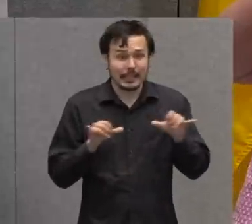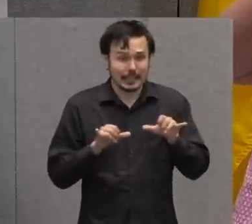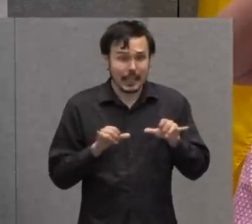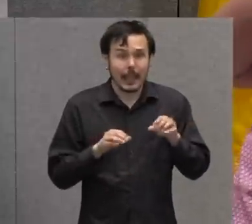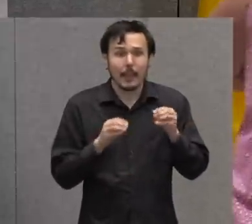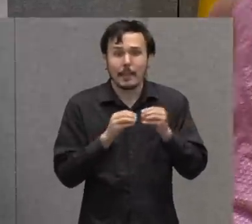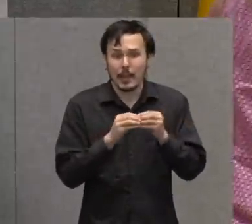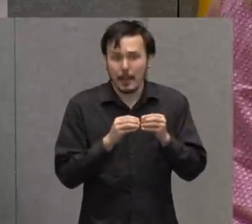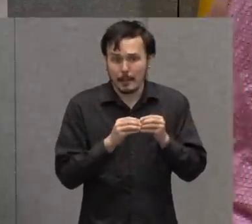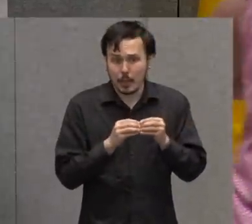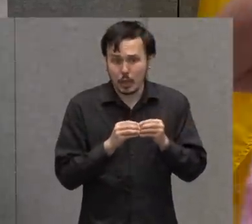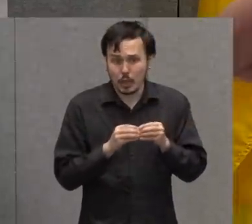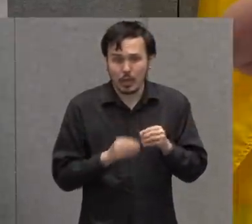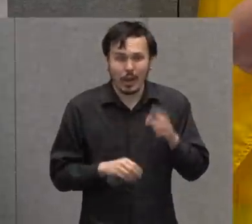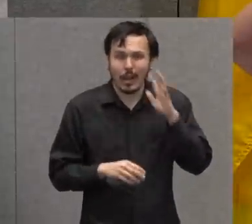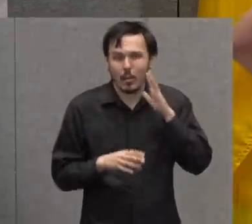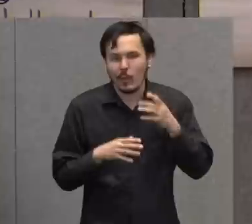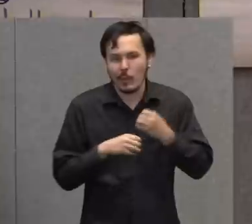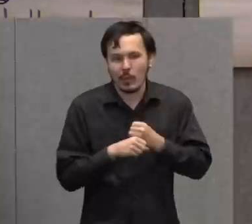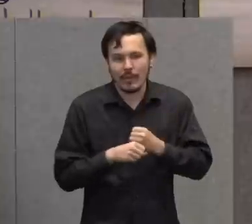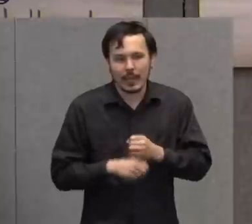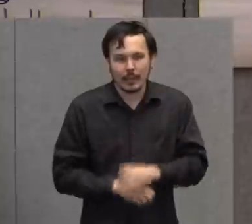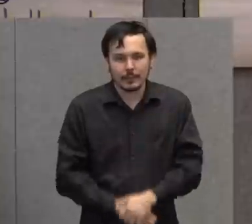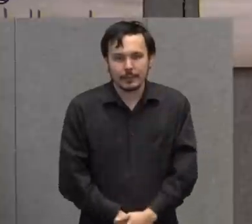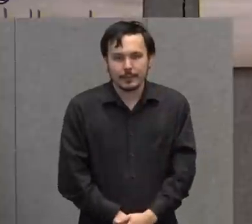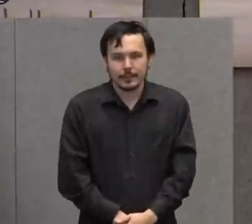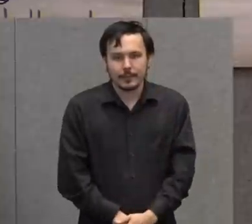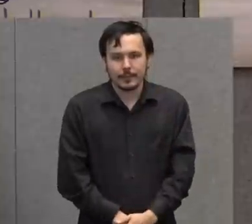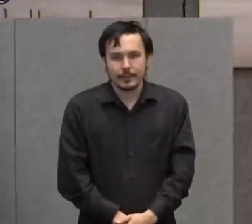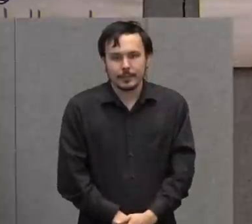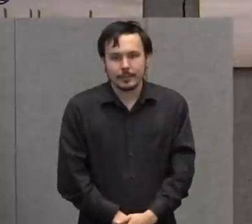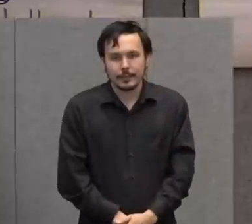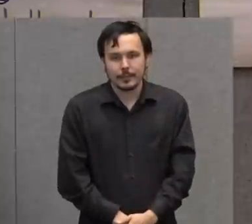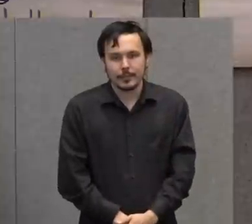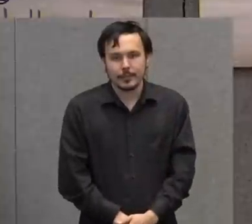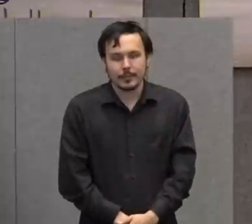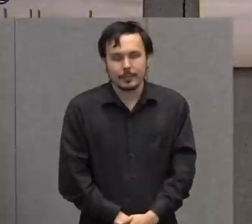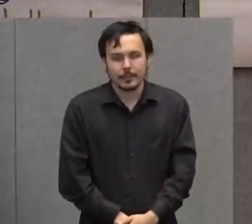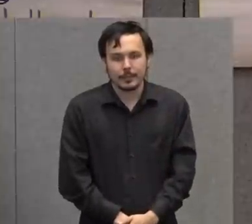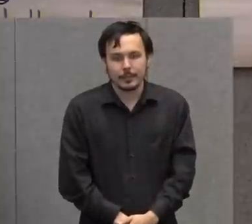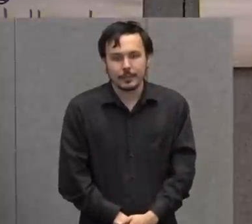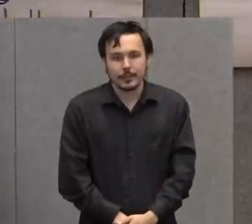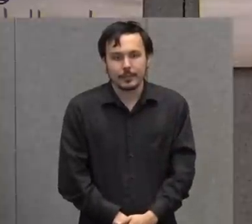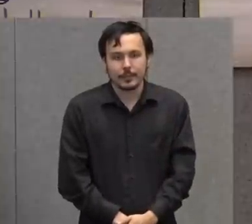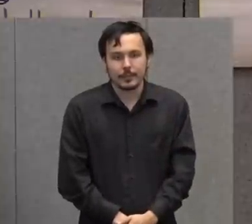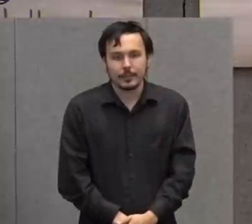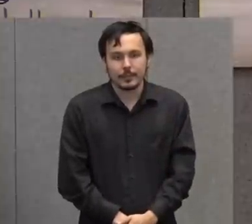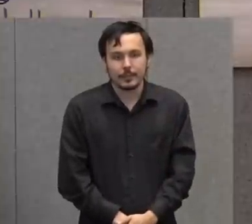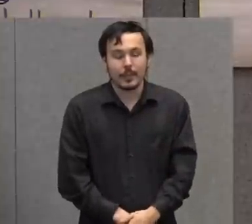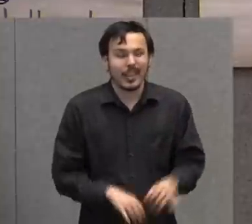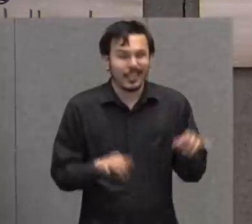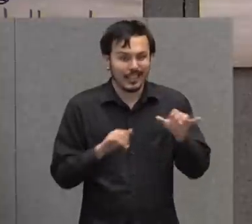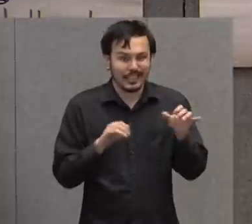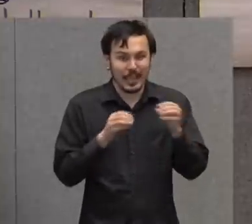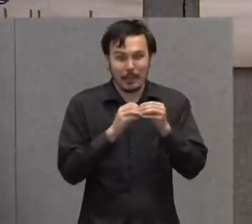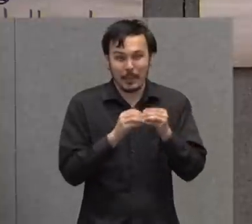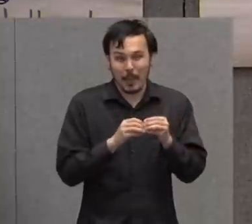number, I'm going to abbreviate, of buttons as what?